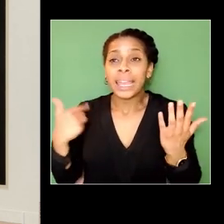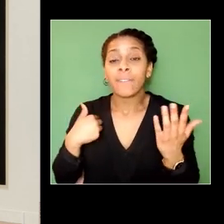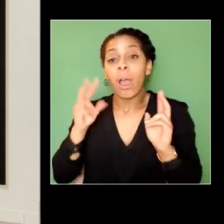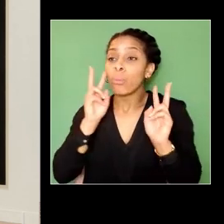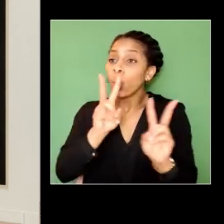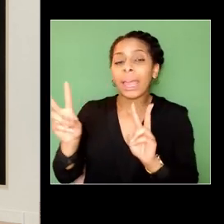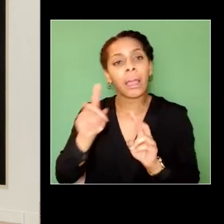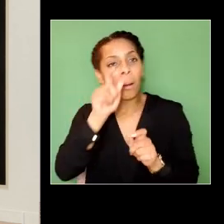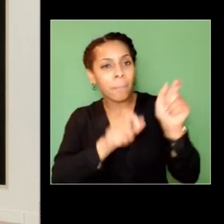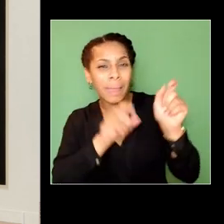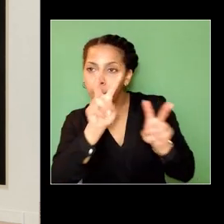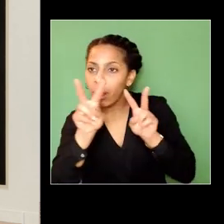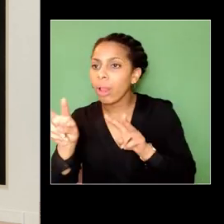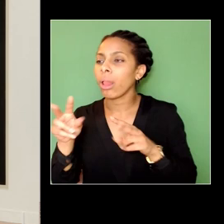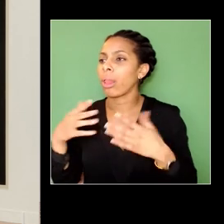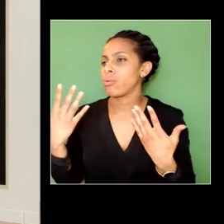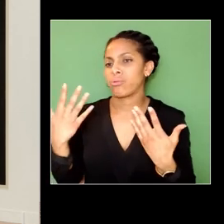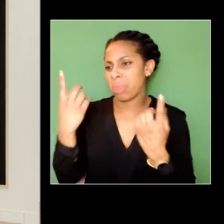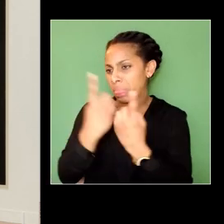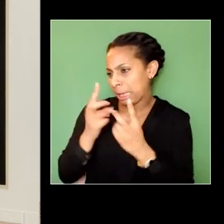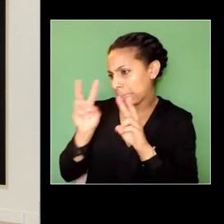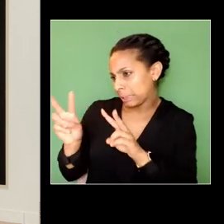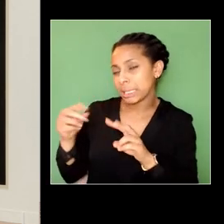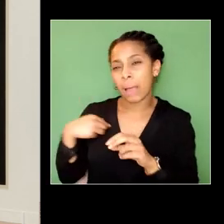is as a way of trying to understand how color